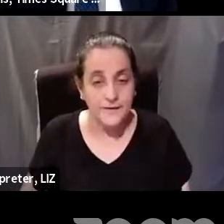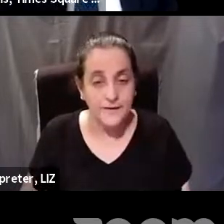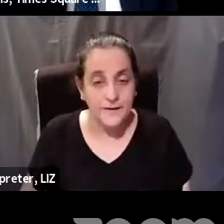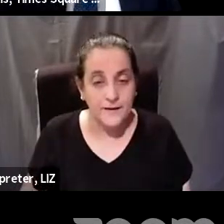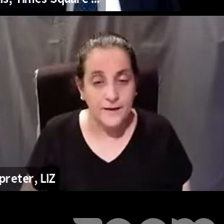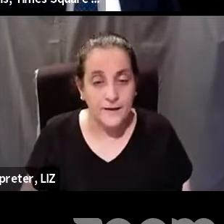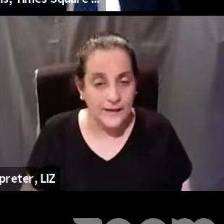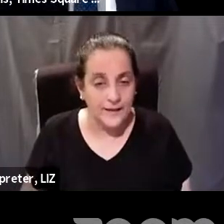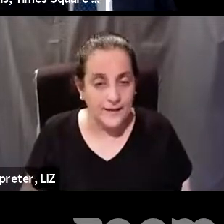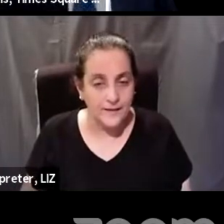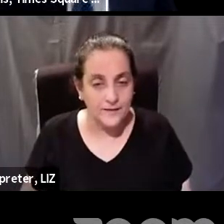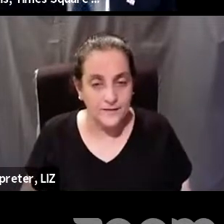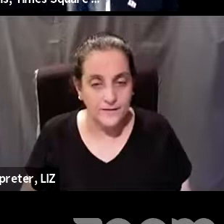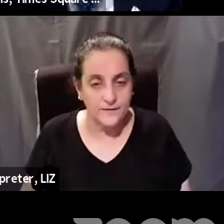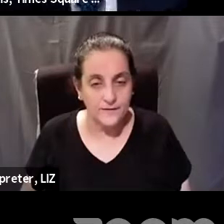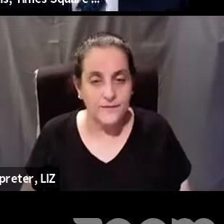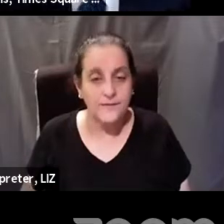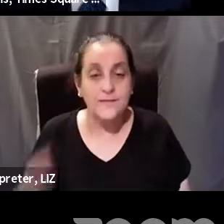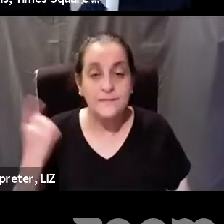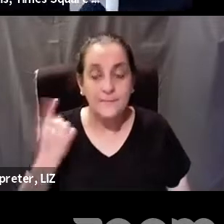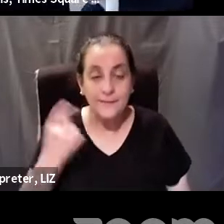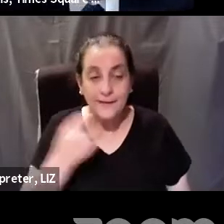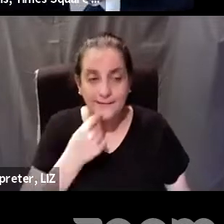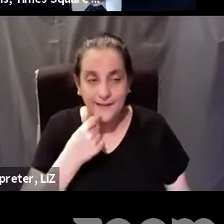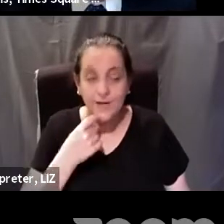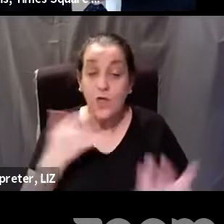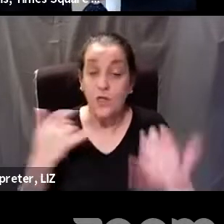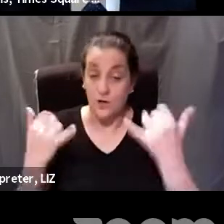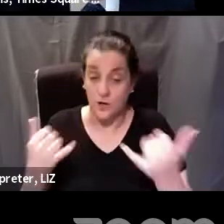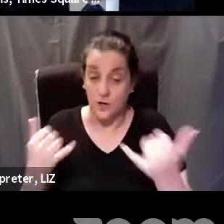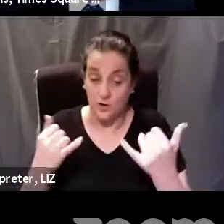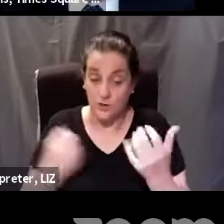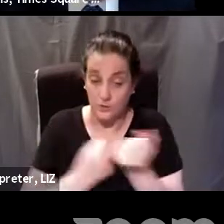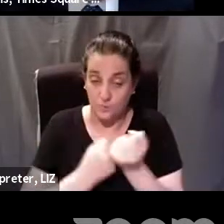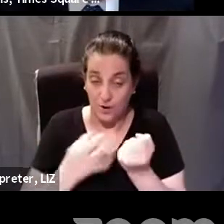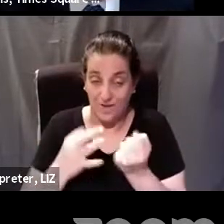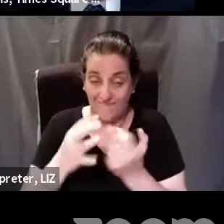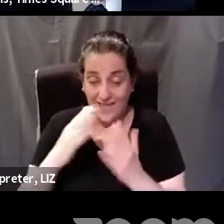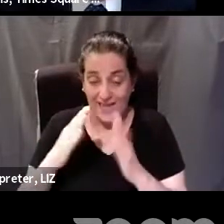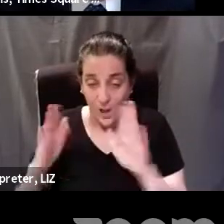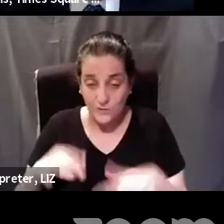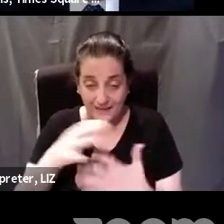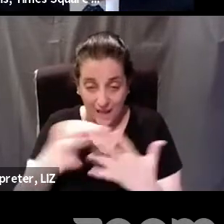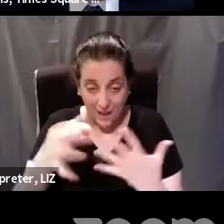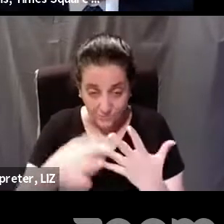which I think is a very good one. Do the current supportive housing options that exist